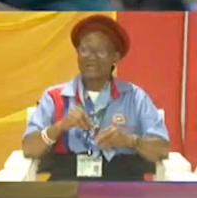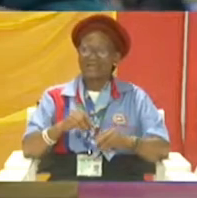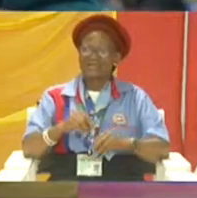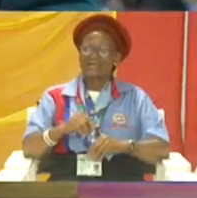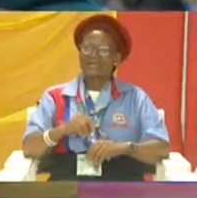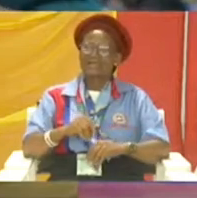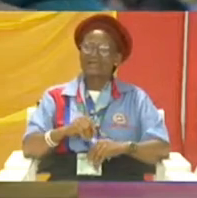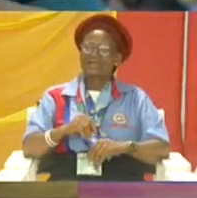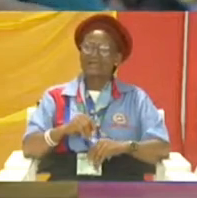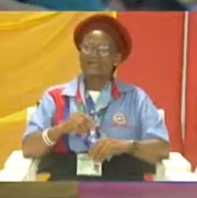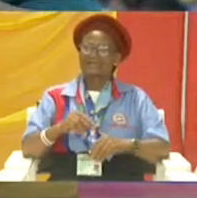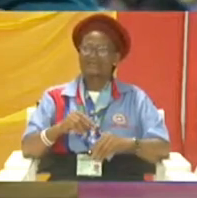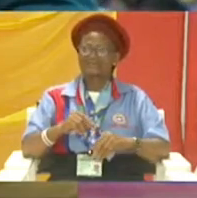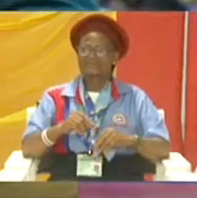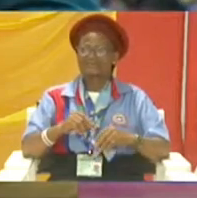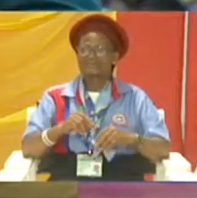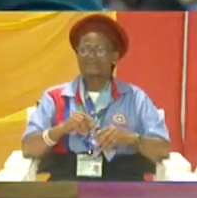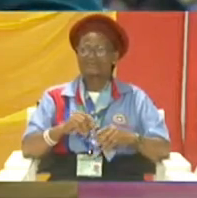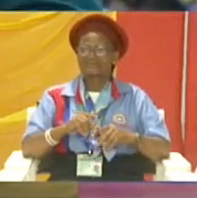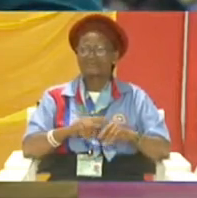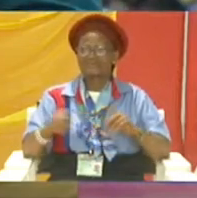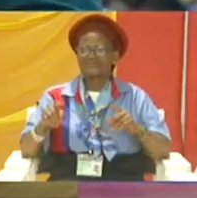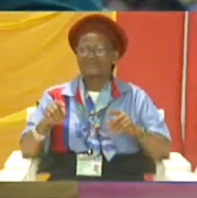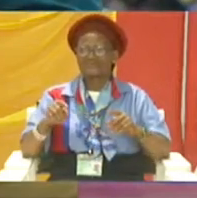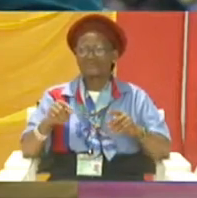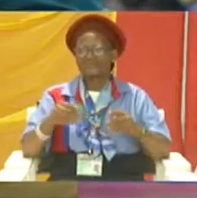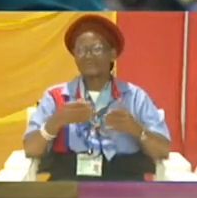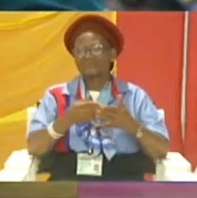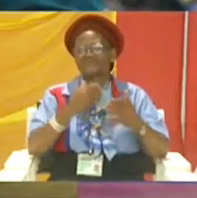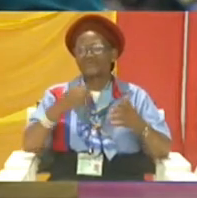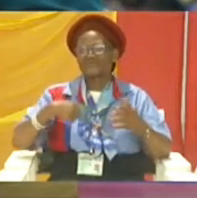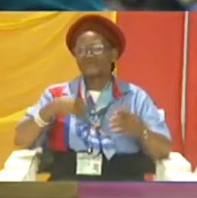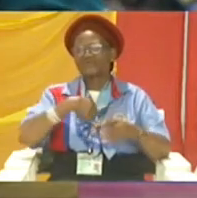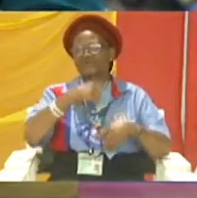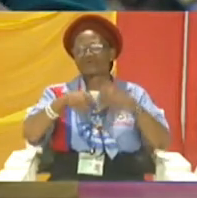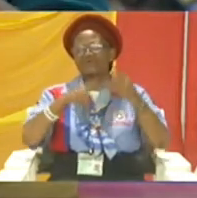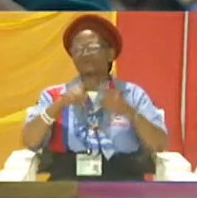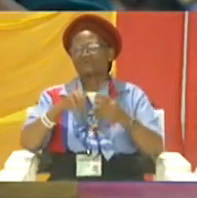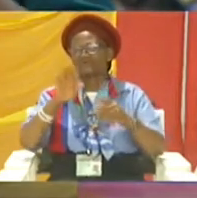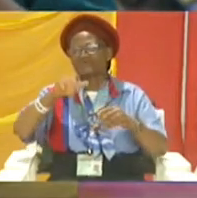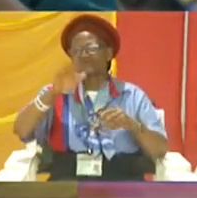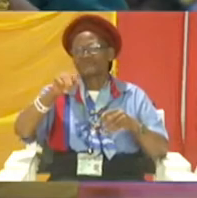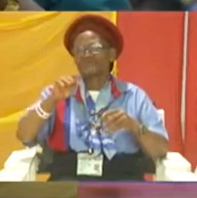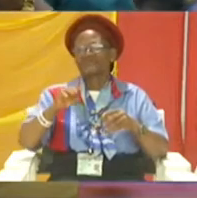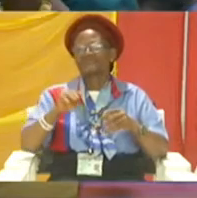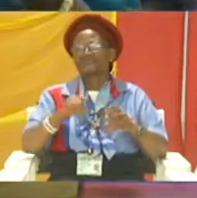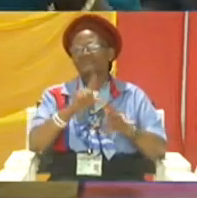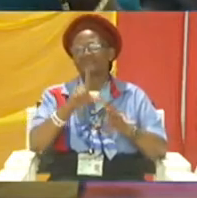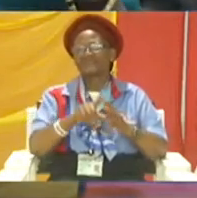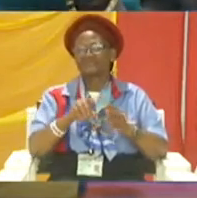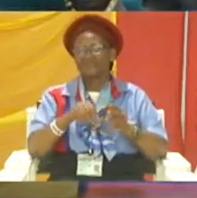ignore. But before we go to the 15 minutes of prayer, I